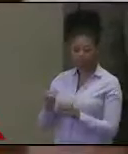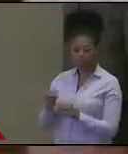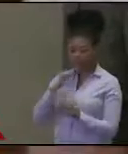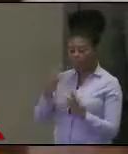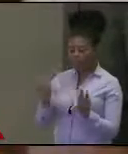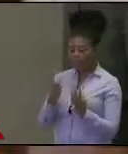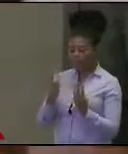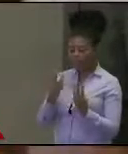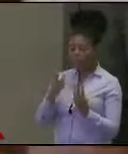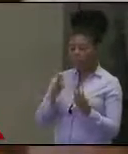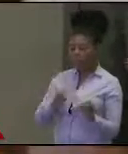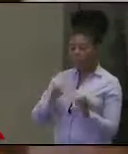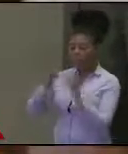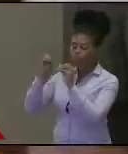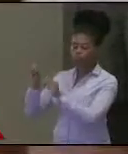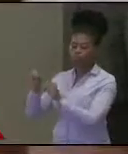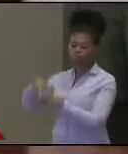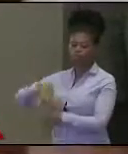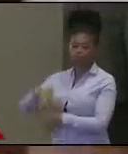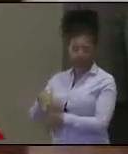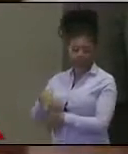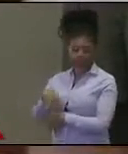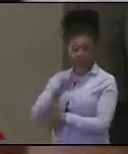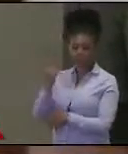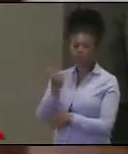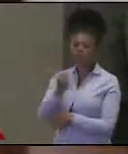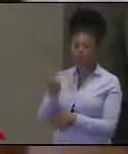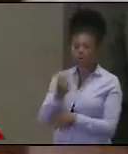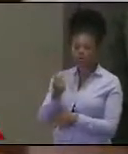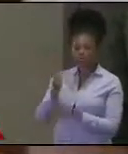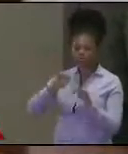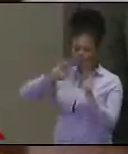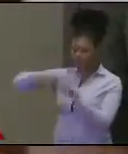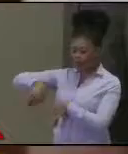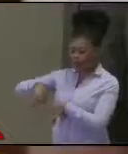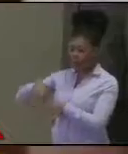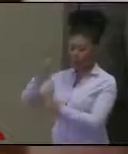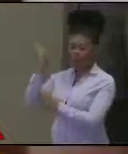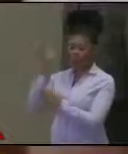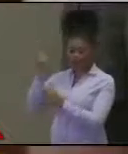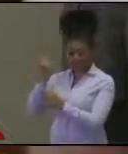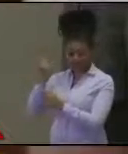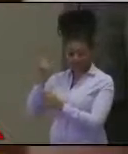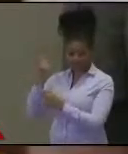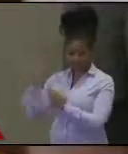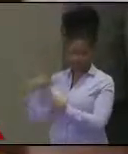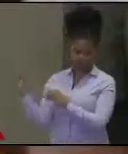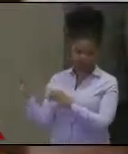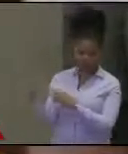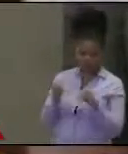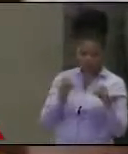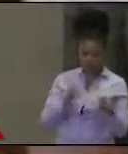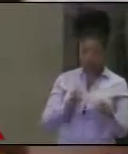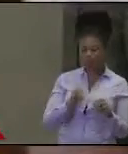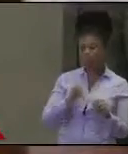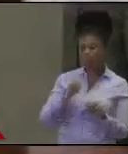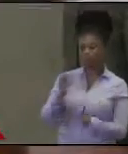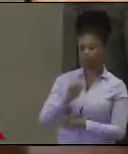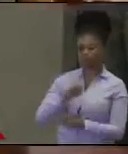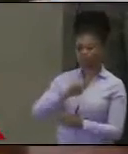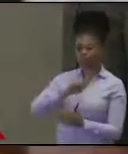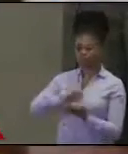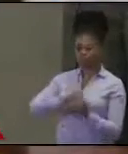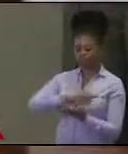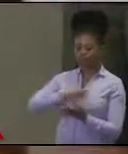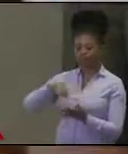the province, the brain drain that we are seeing, but also people are leaving the rural areas into the urban centers. Hence you have got a